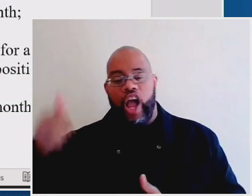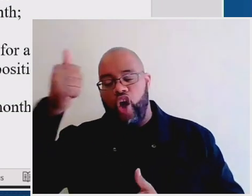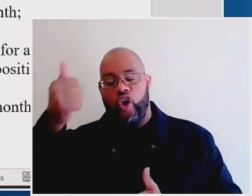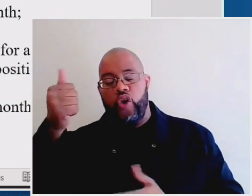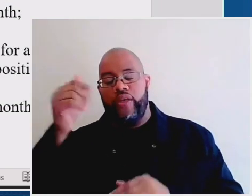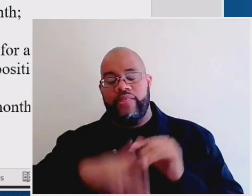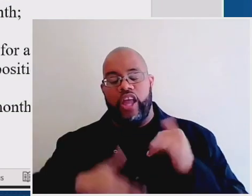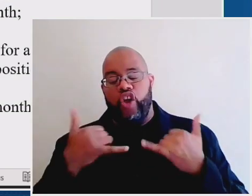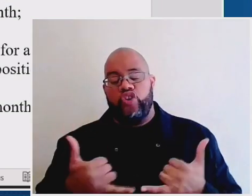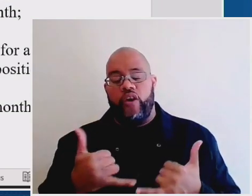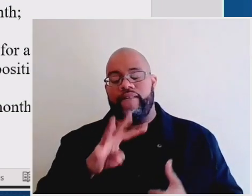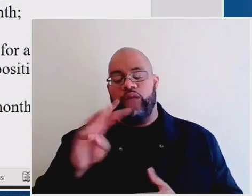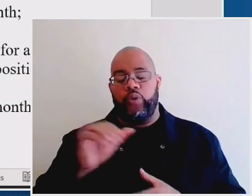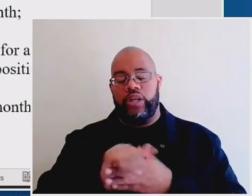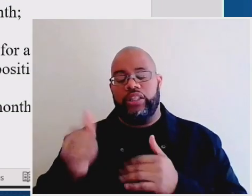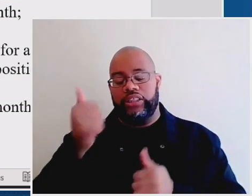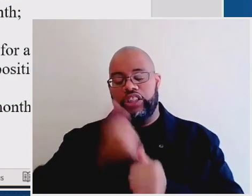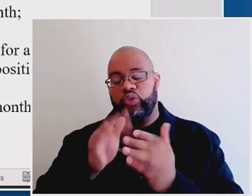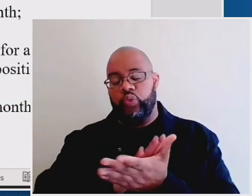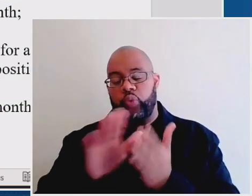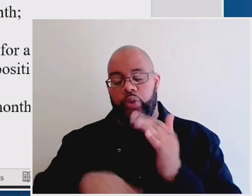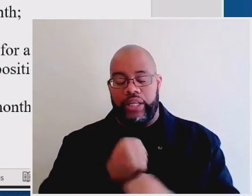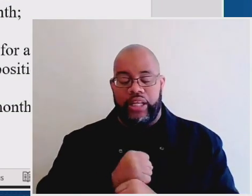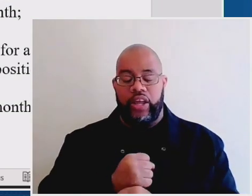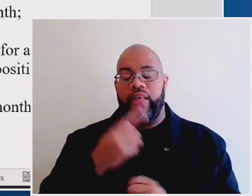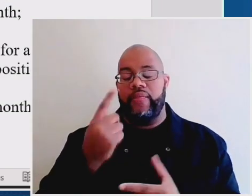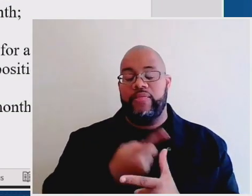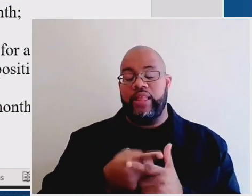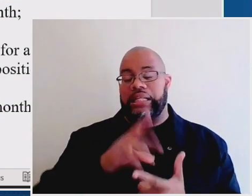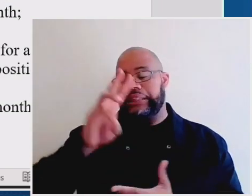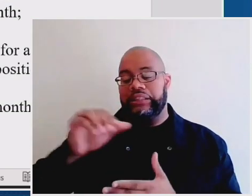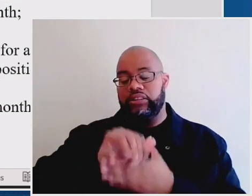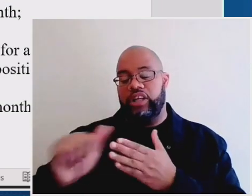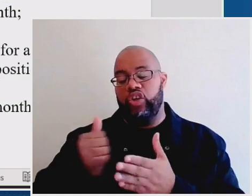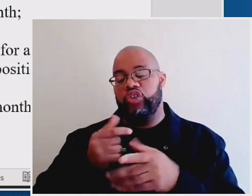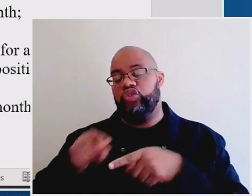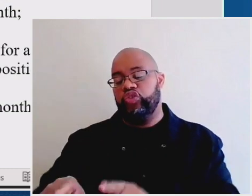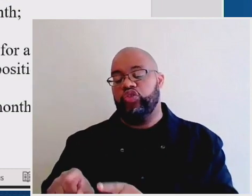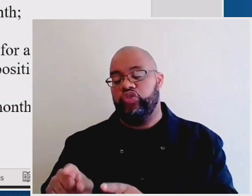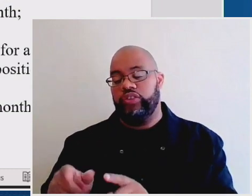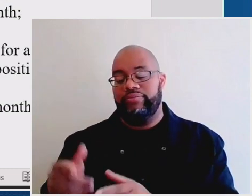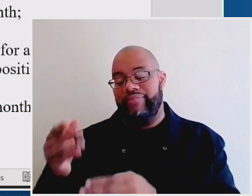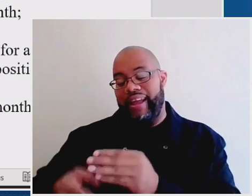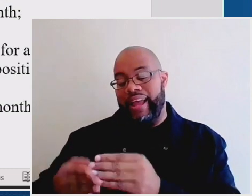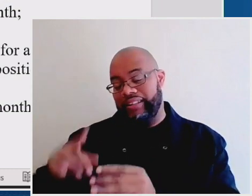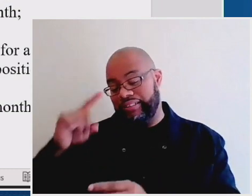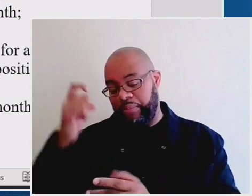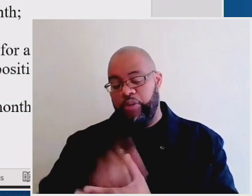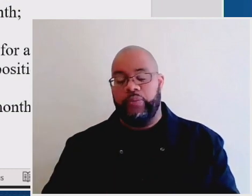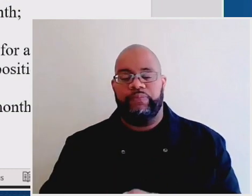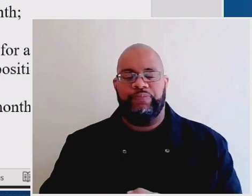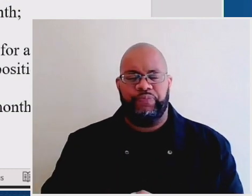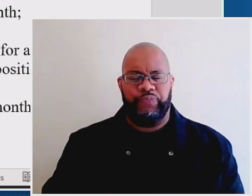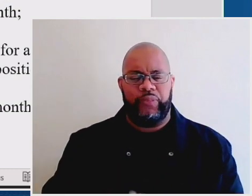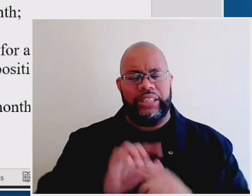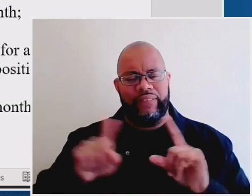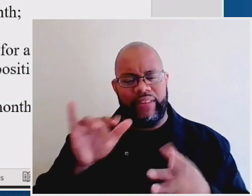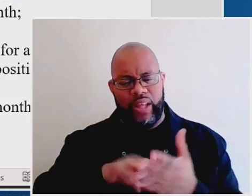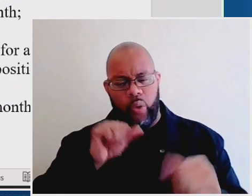current $40 per school year and then the $60 during the summer. And then definitely for work